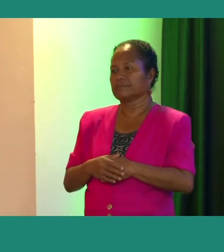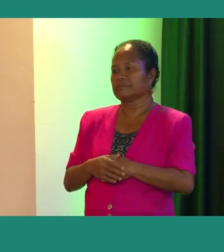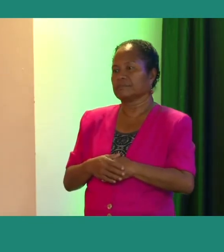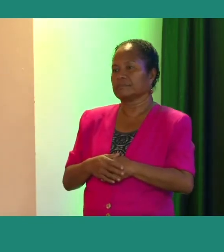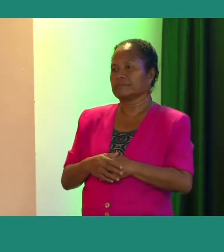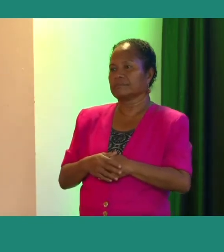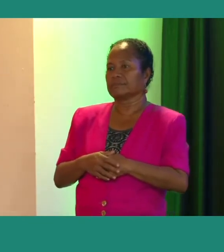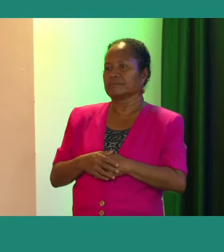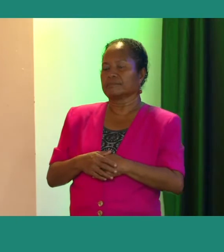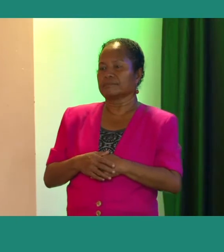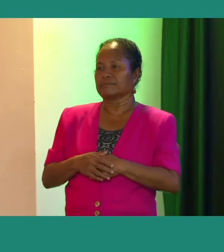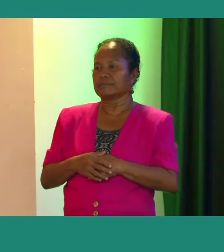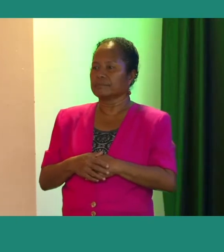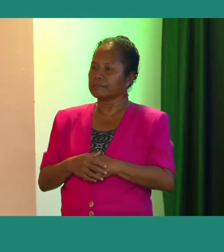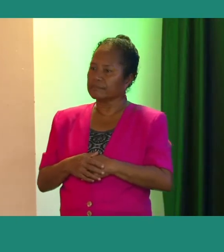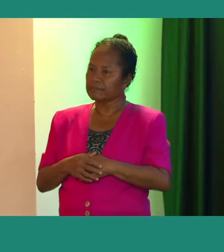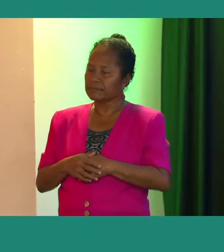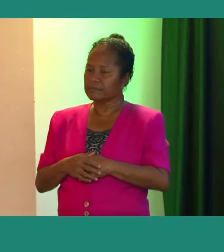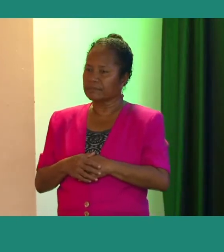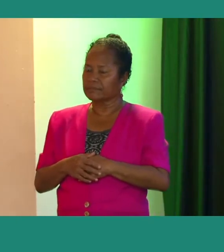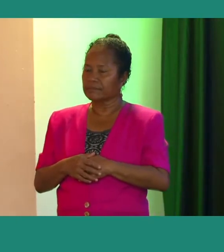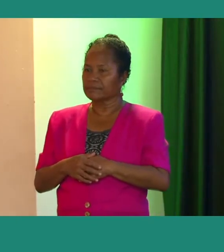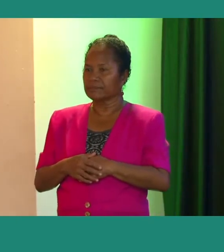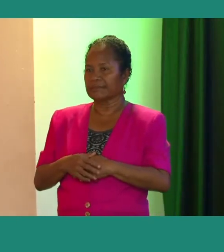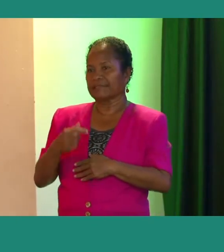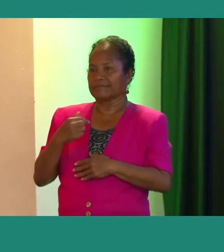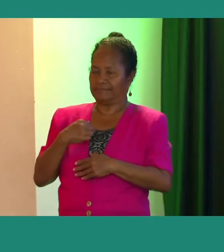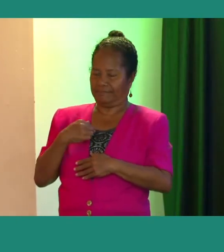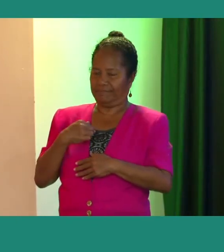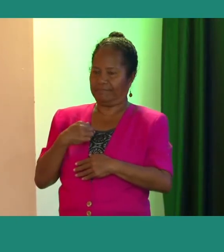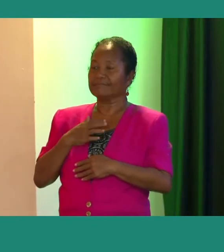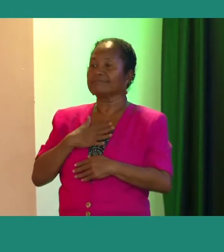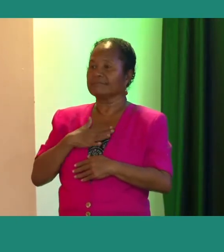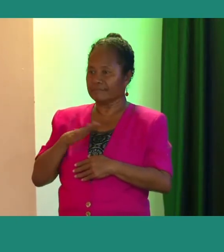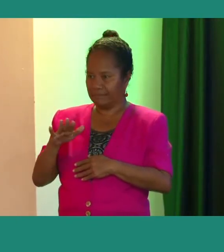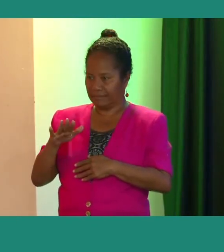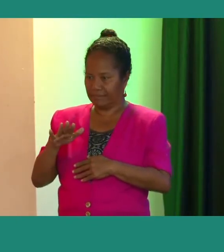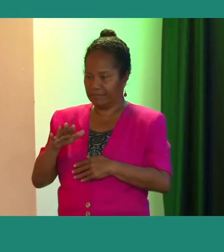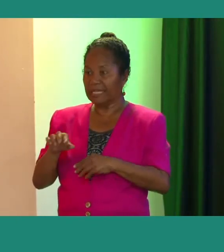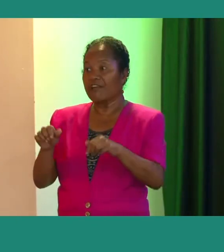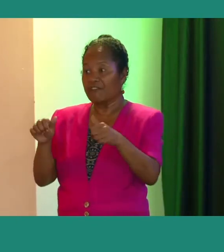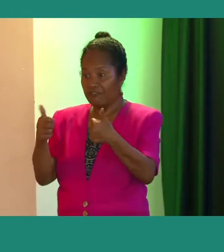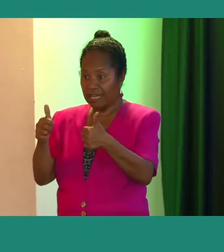So I suppose I just wanted to maybe end with a few